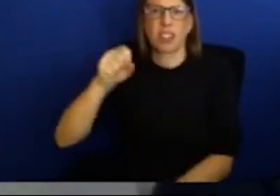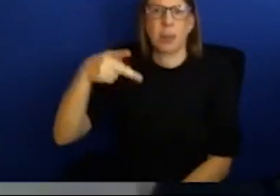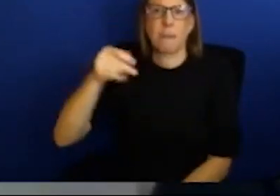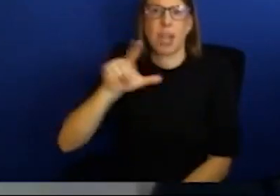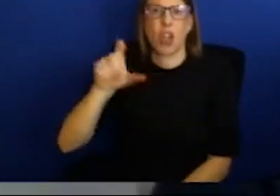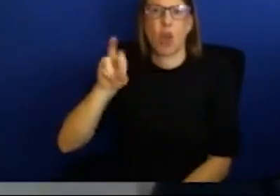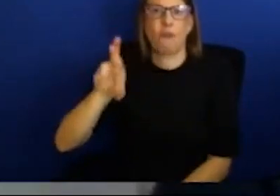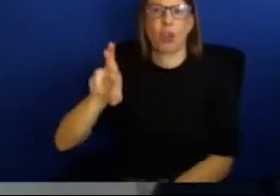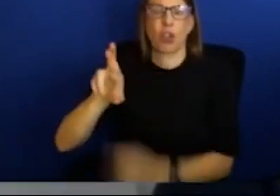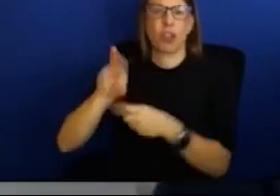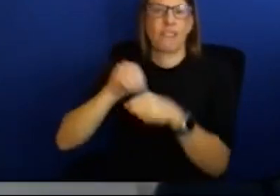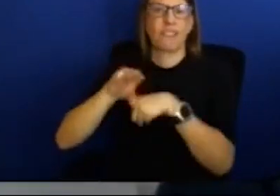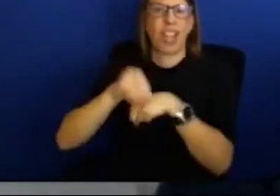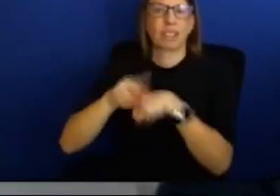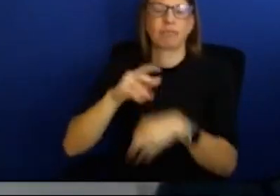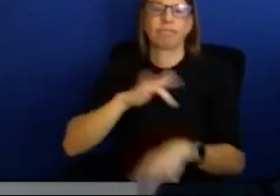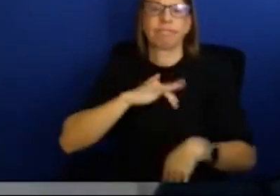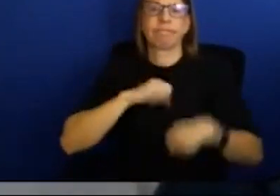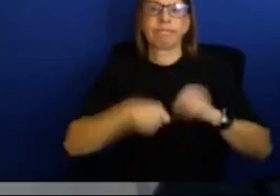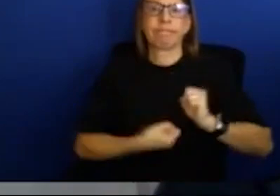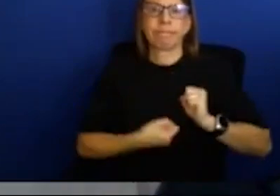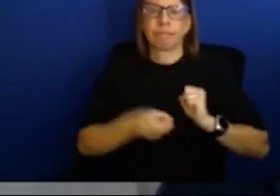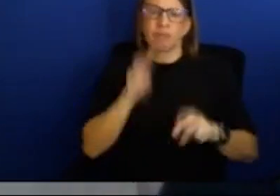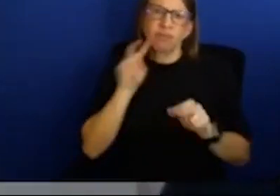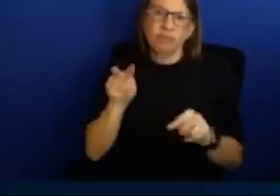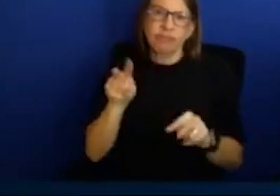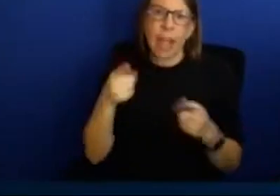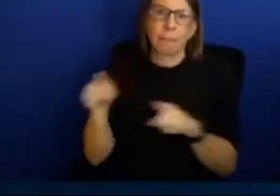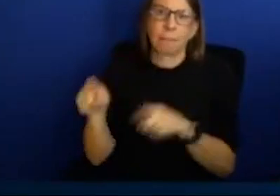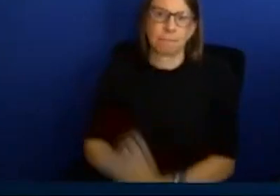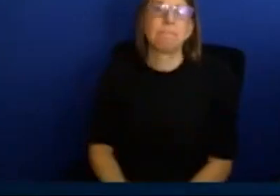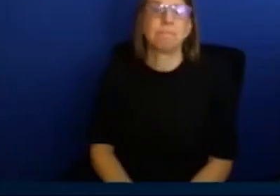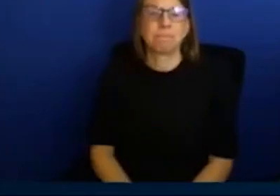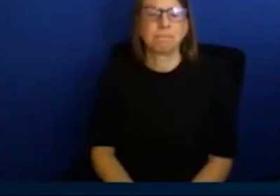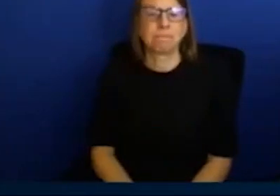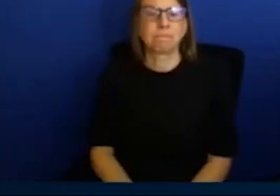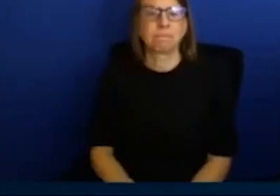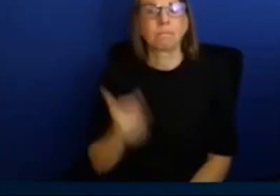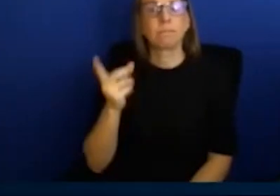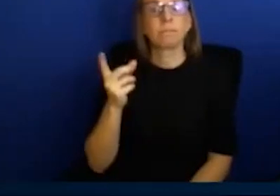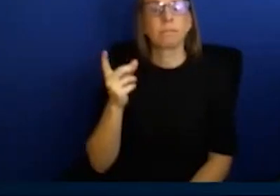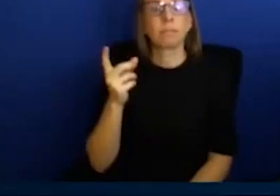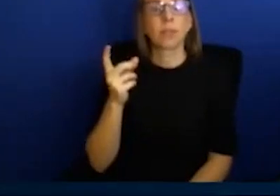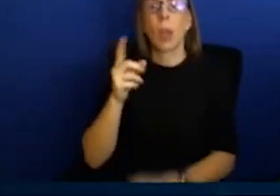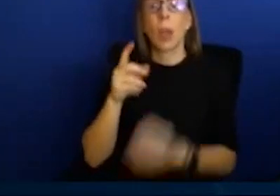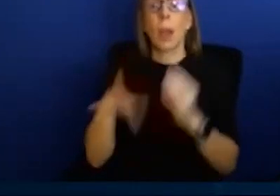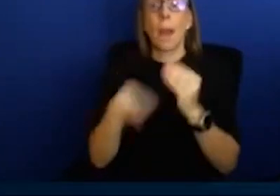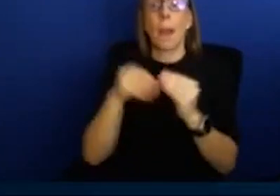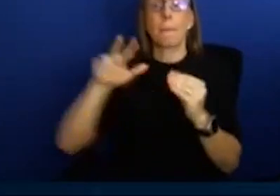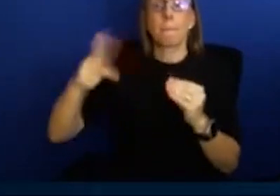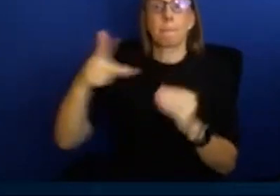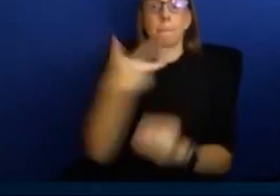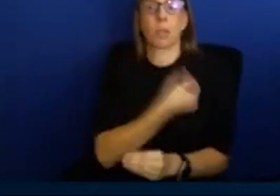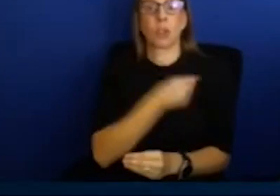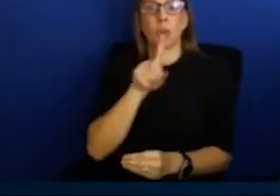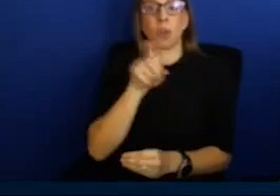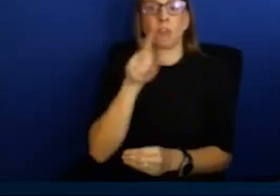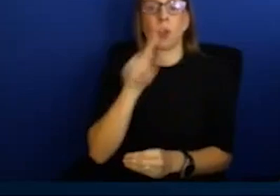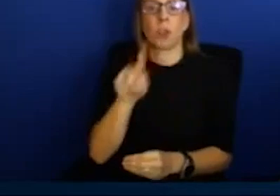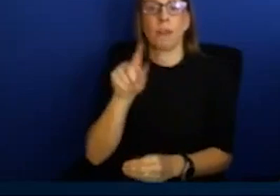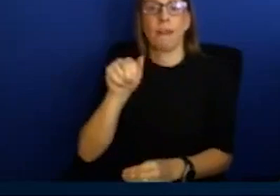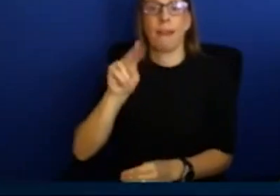eye on, and it's certainly heartbreaking to watch. Dr. Hawkinson, a couple of booster questions for you. Angela says, is Moderna approved for